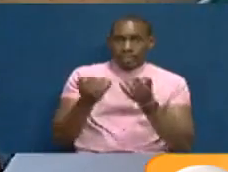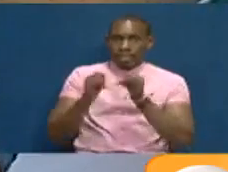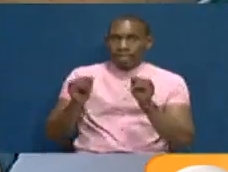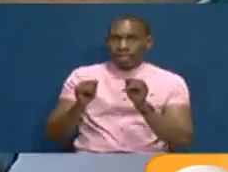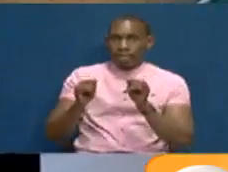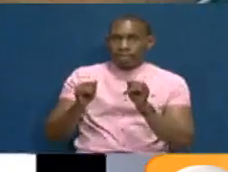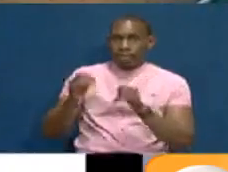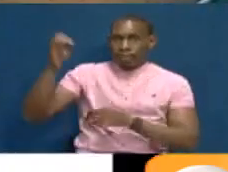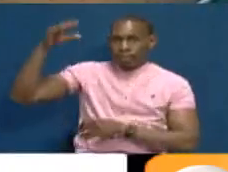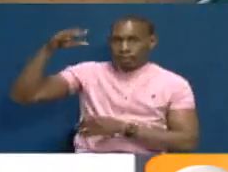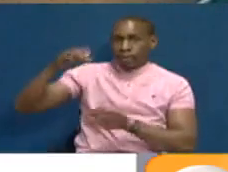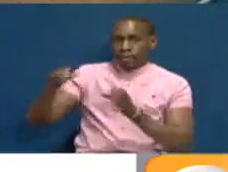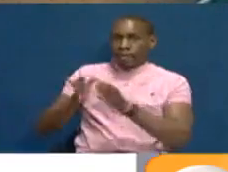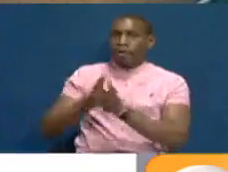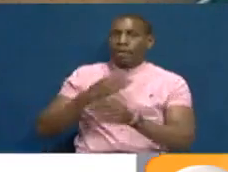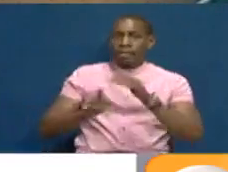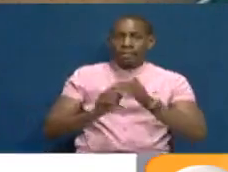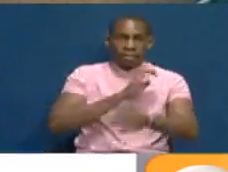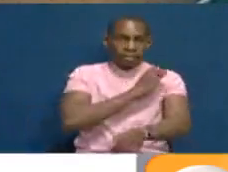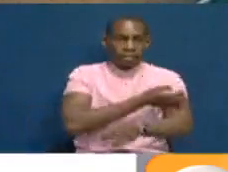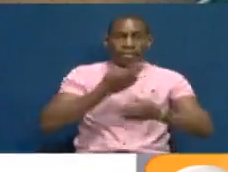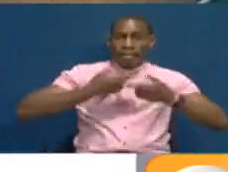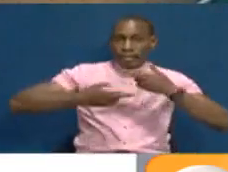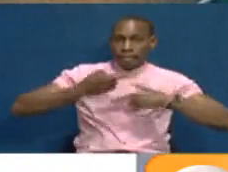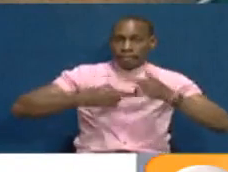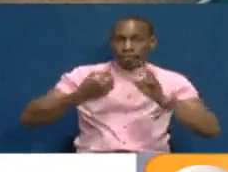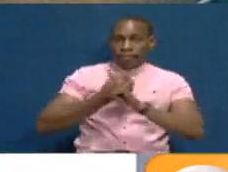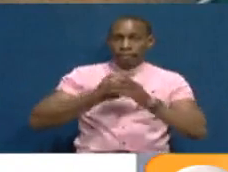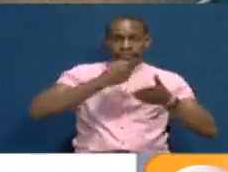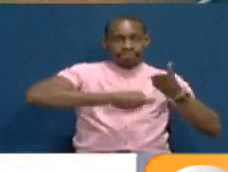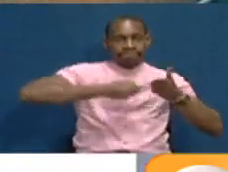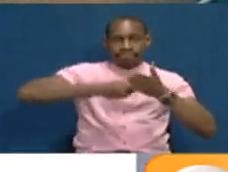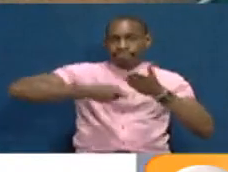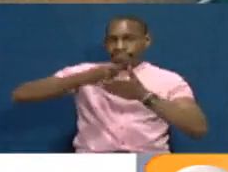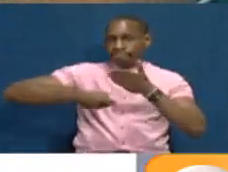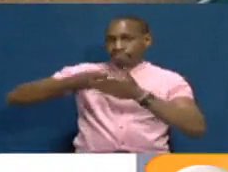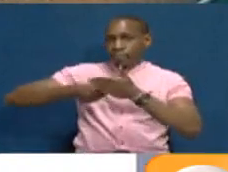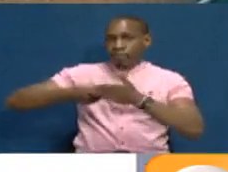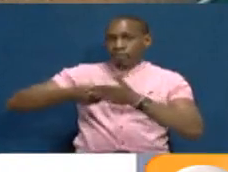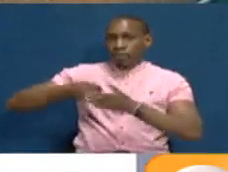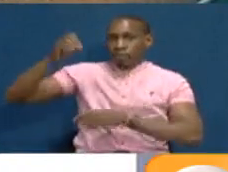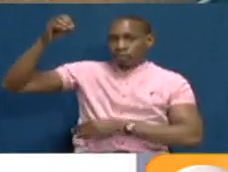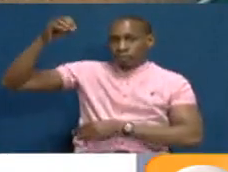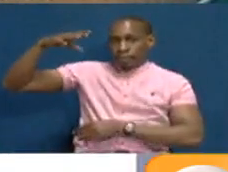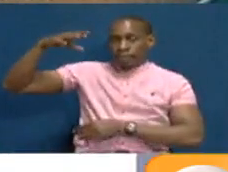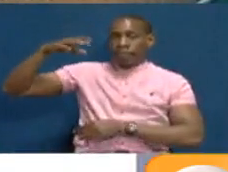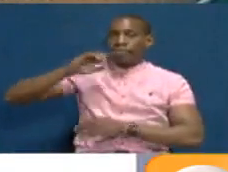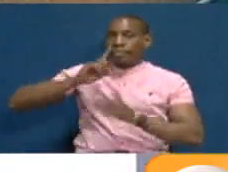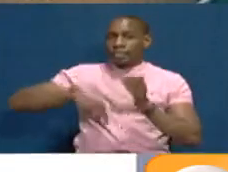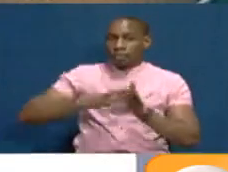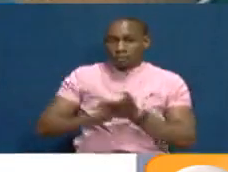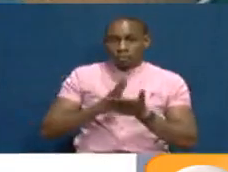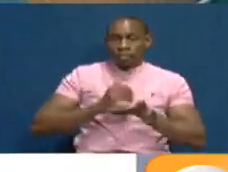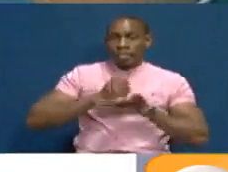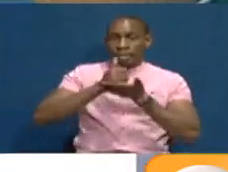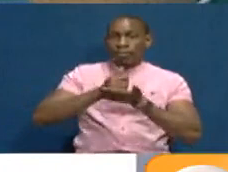Independent power producers want the Ministry of Energy to relook at the various taxes that are charged on power in the country, stating that this will go